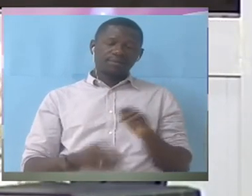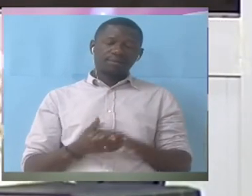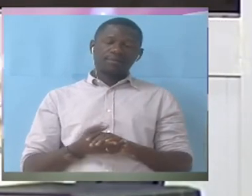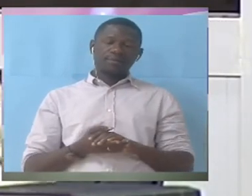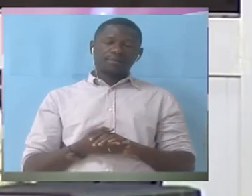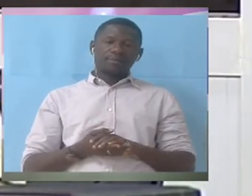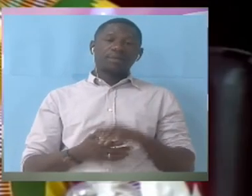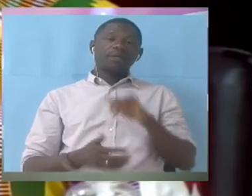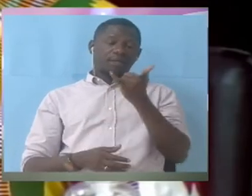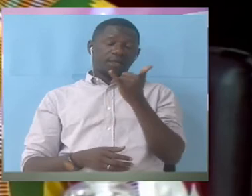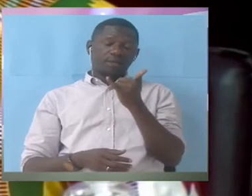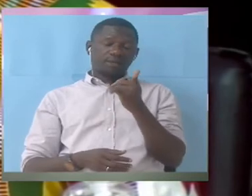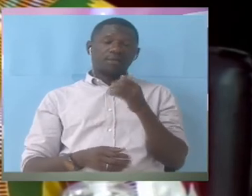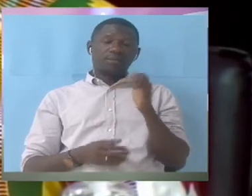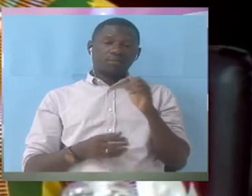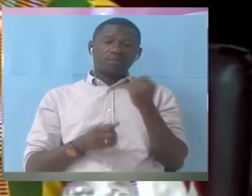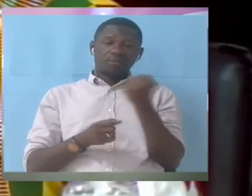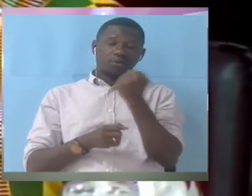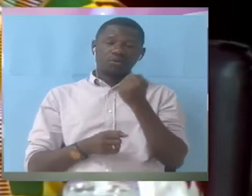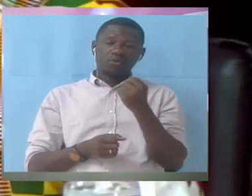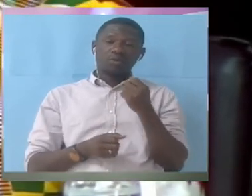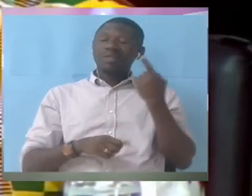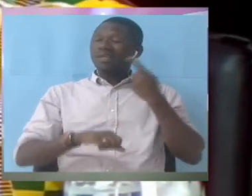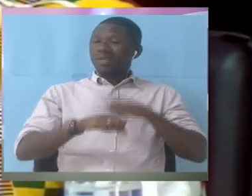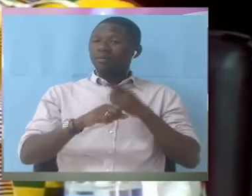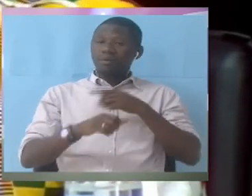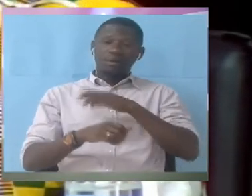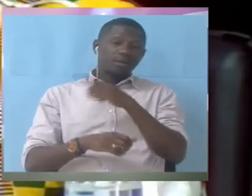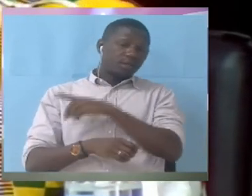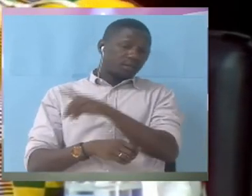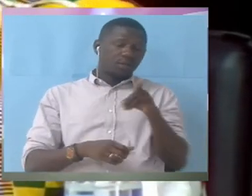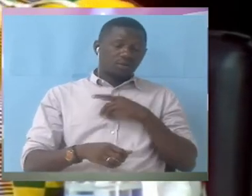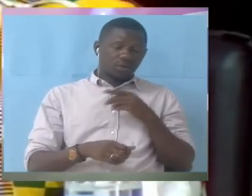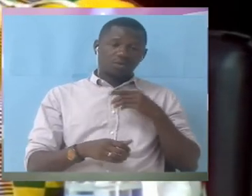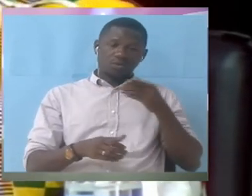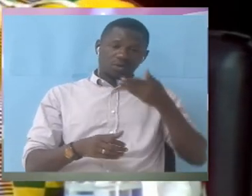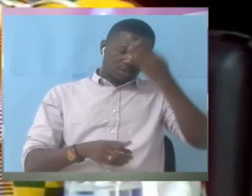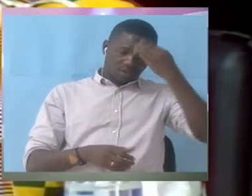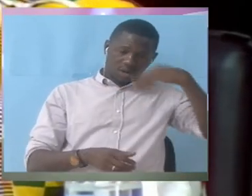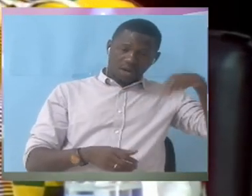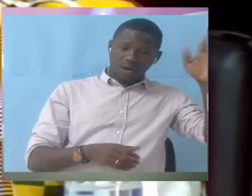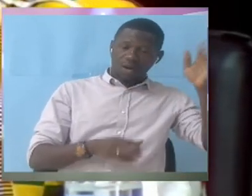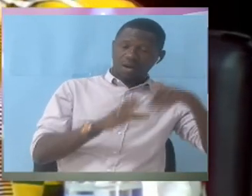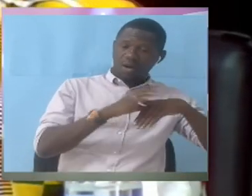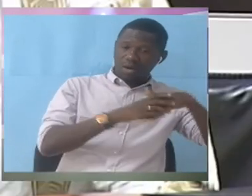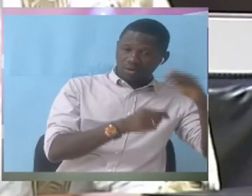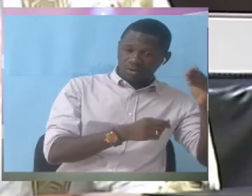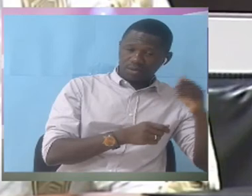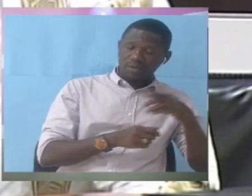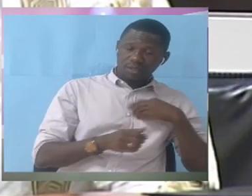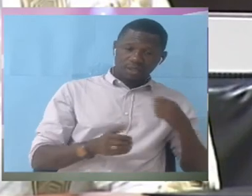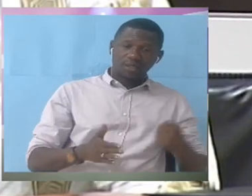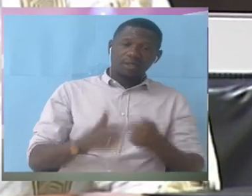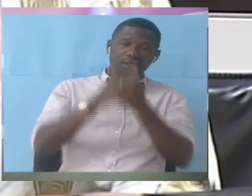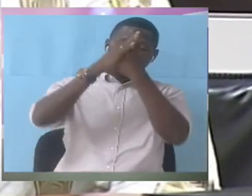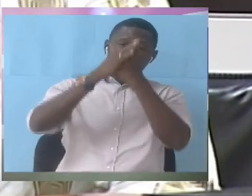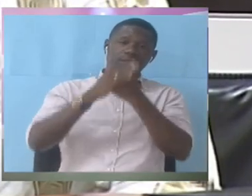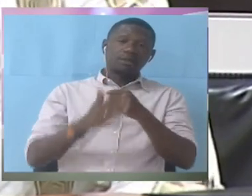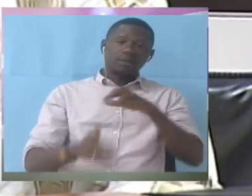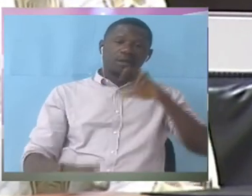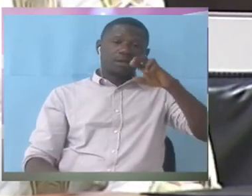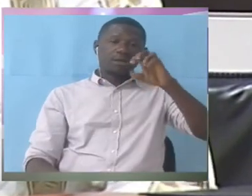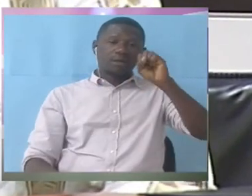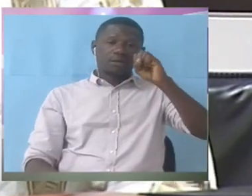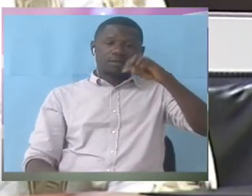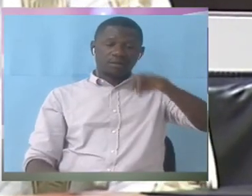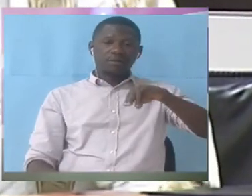they attacked RSM Jeng. Ci lañ daldi songa RSM